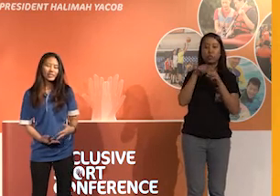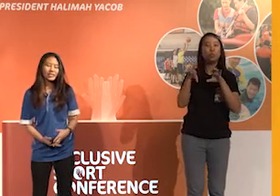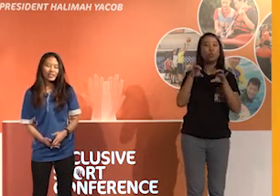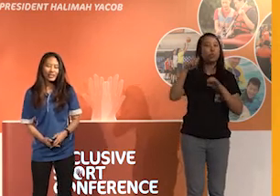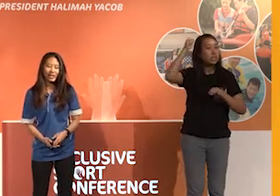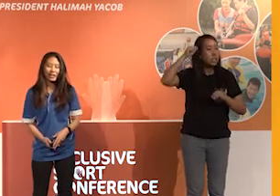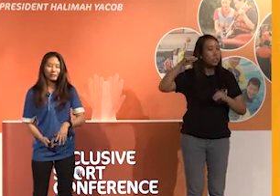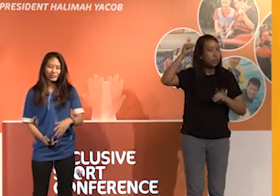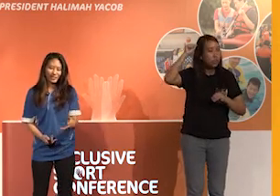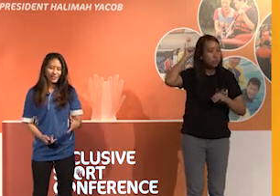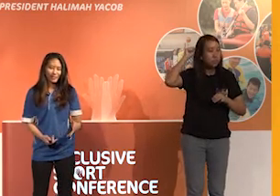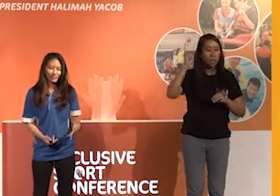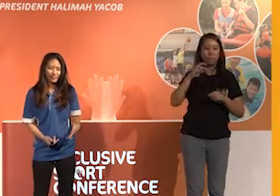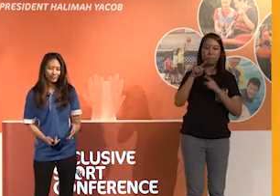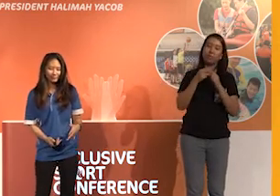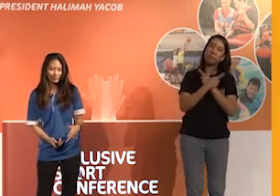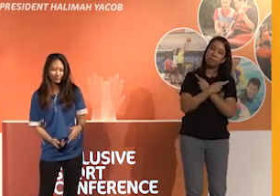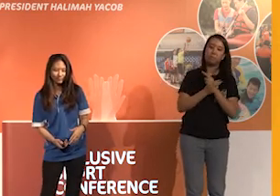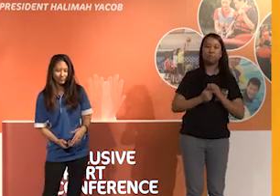surgery. Yeah, and I was resting. Yeah.